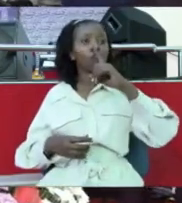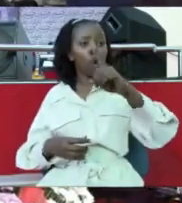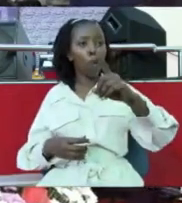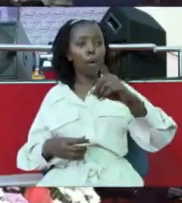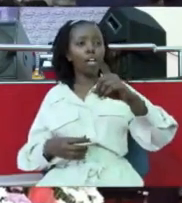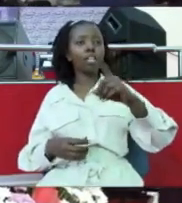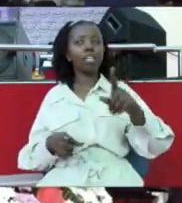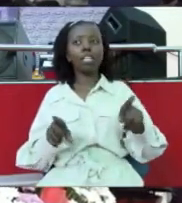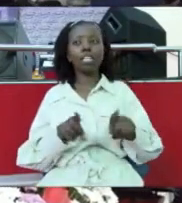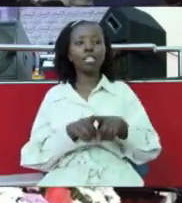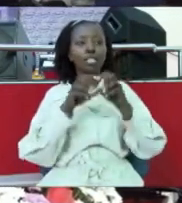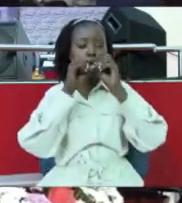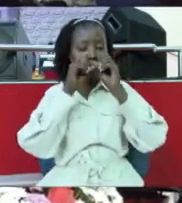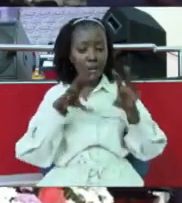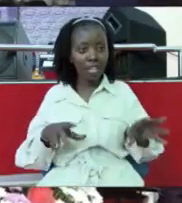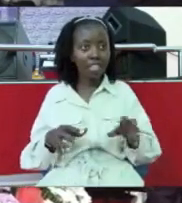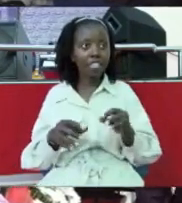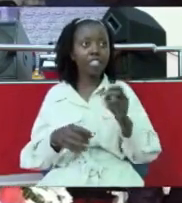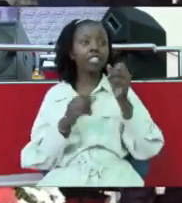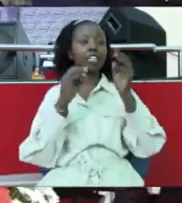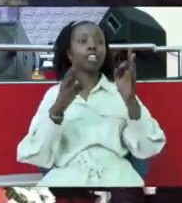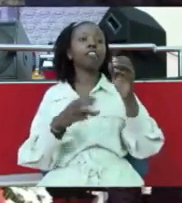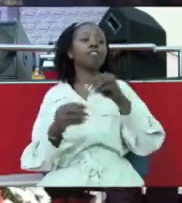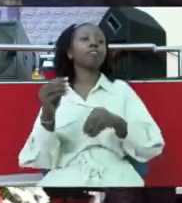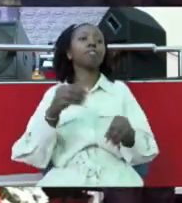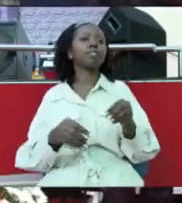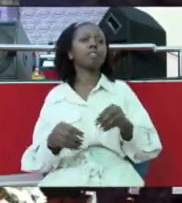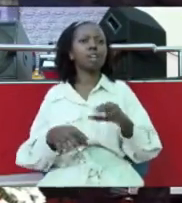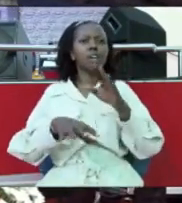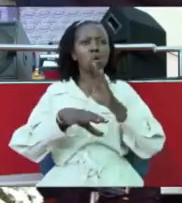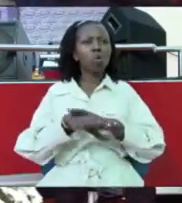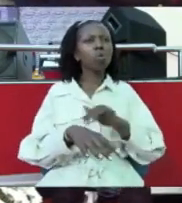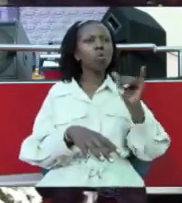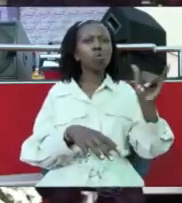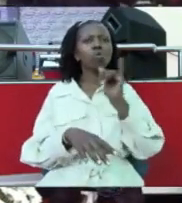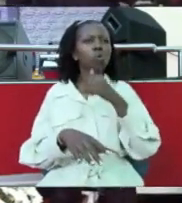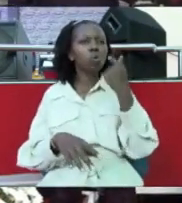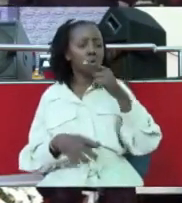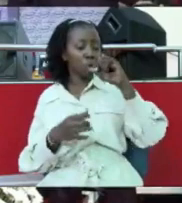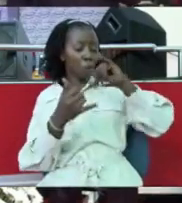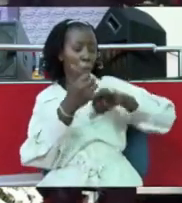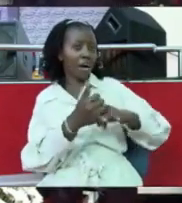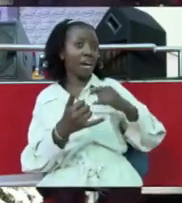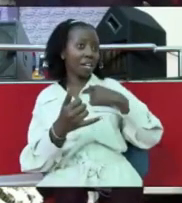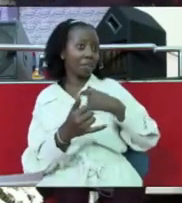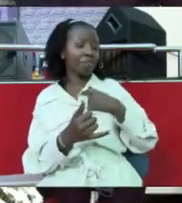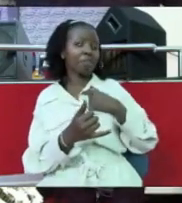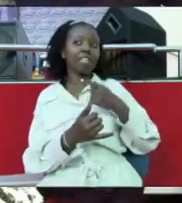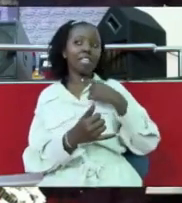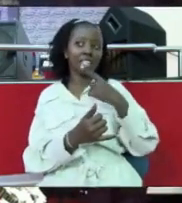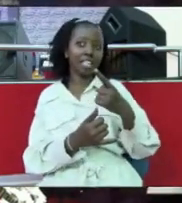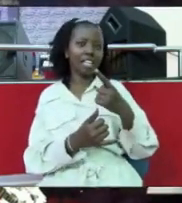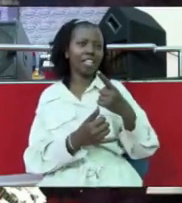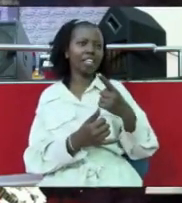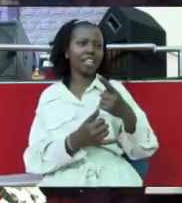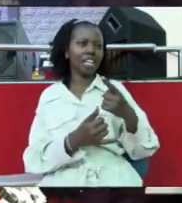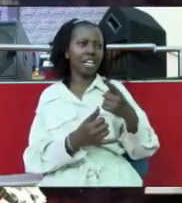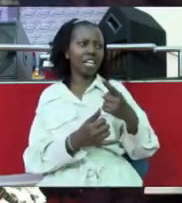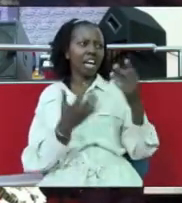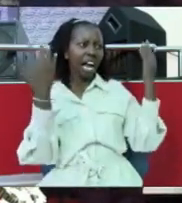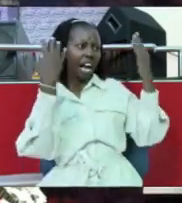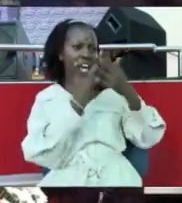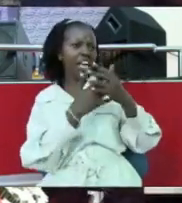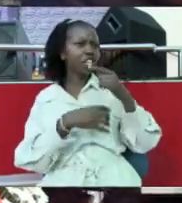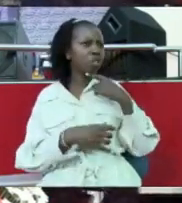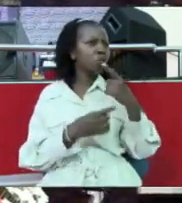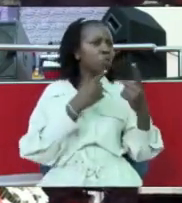kuna amri na baraka imeunganishwa naye. Si ni vizuri wale mumeoa ni wakanyange kidogo. The married ones. Mkiongea last night mligongana